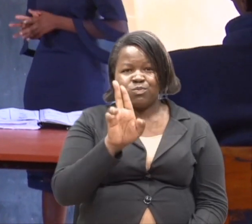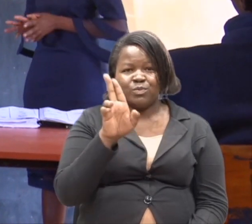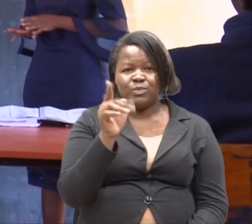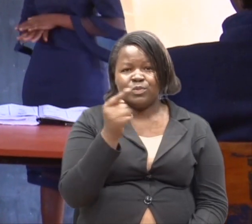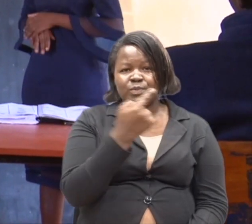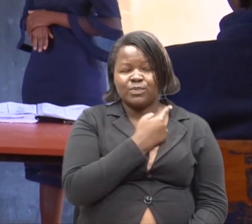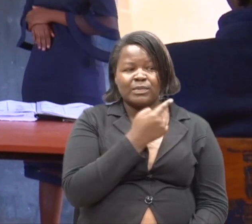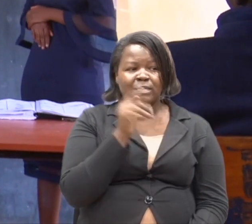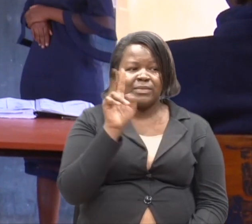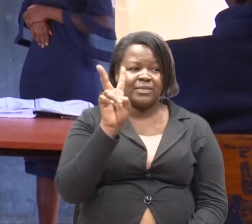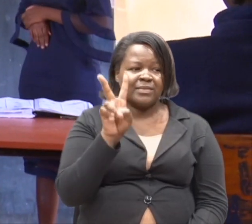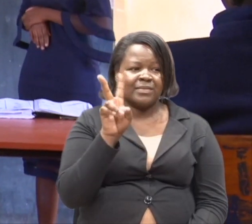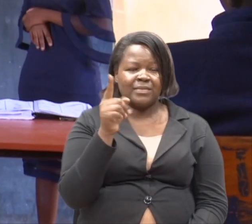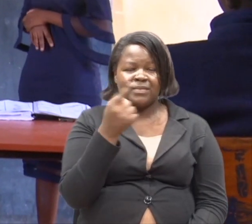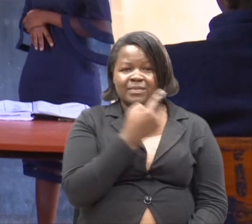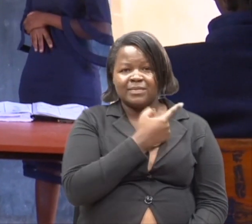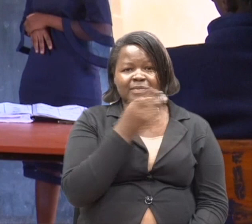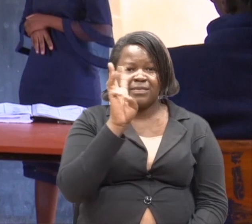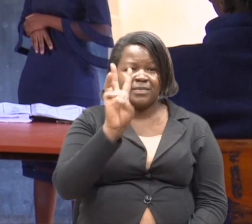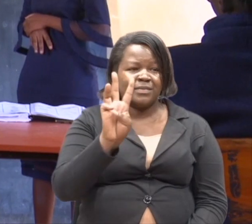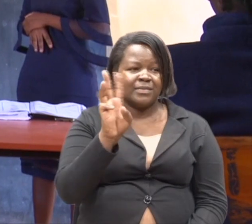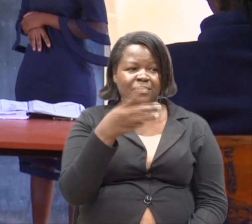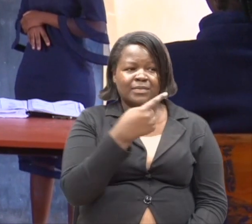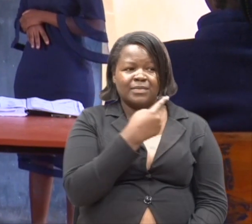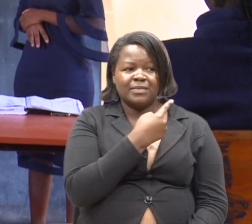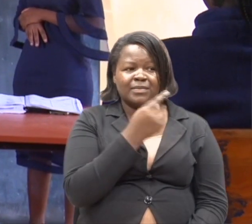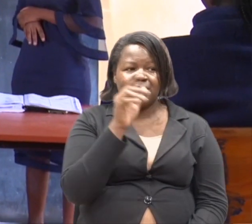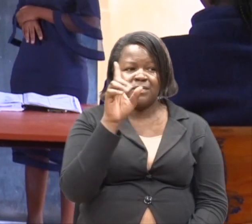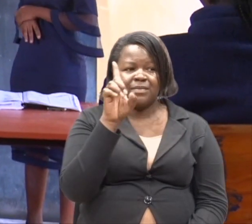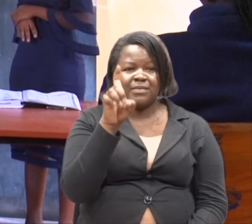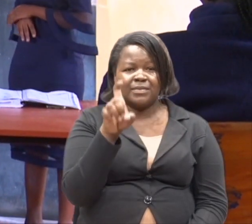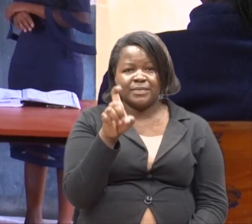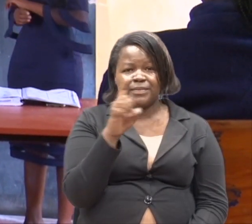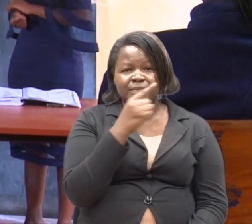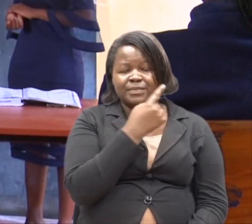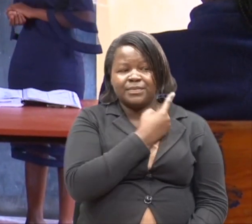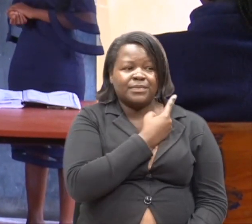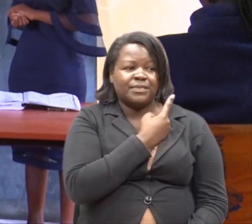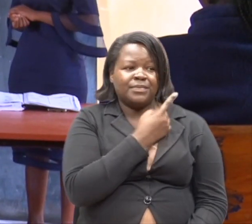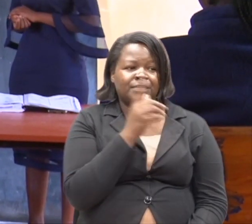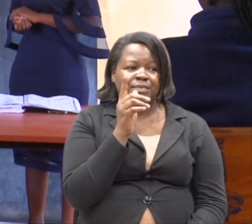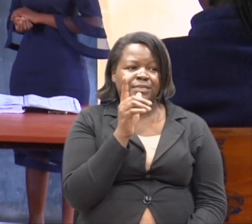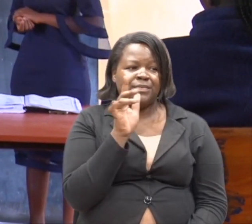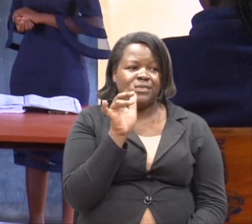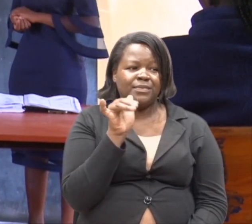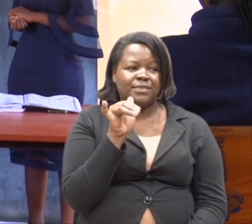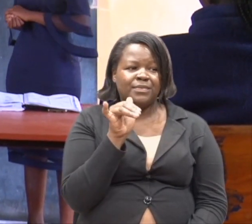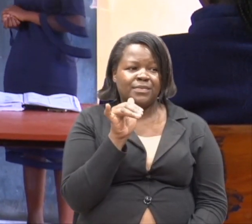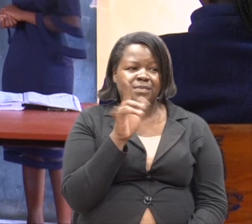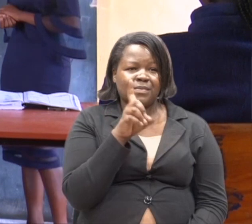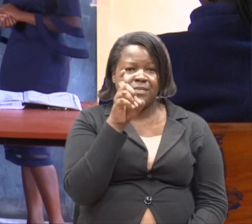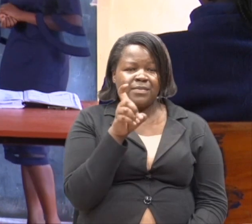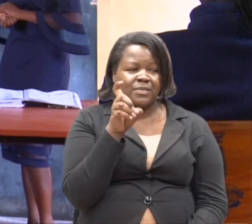U. U. Uh-huh. V. Uh-huh. W. Uh-huh. S. Uh-huh.